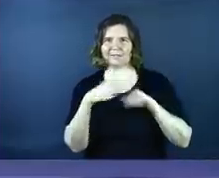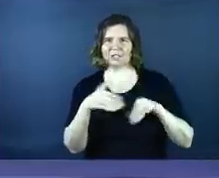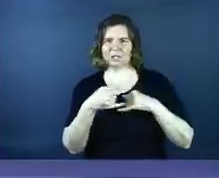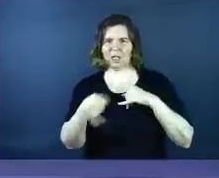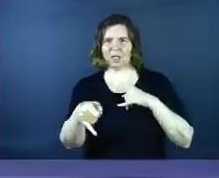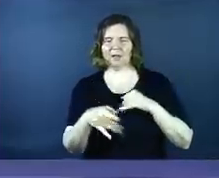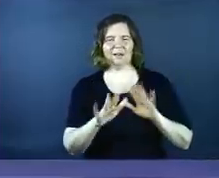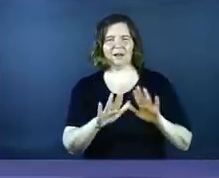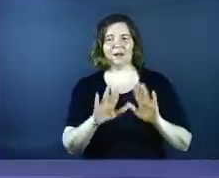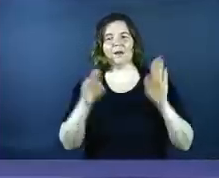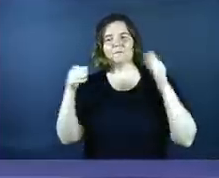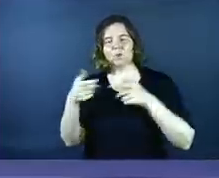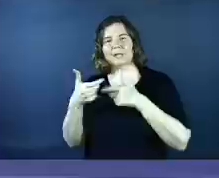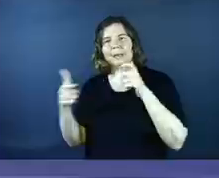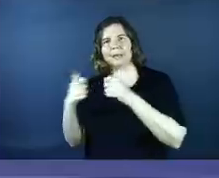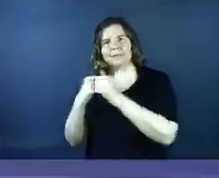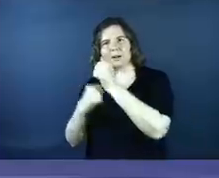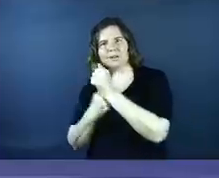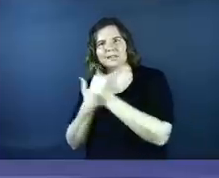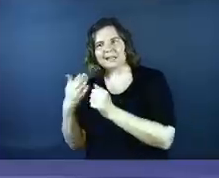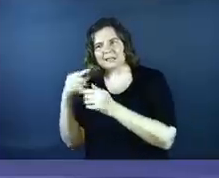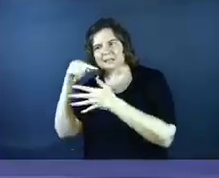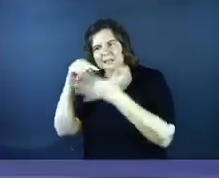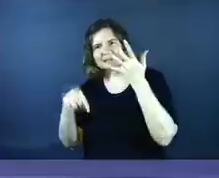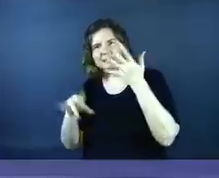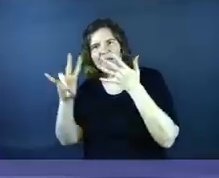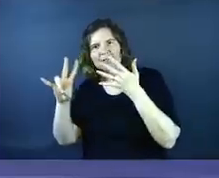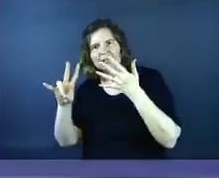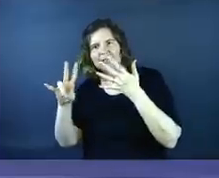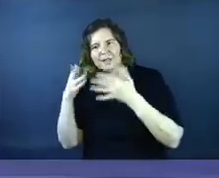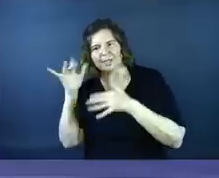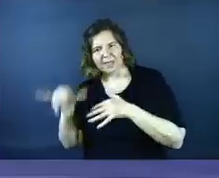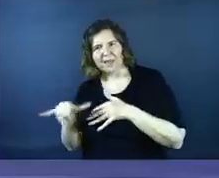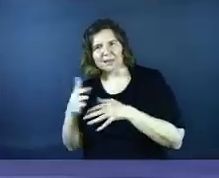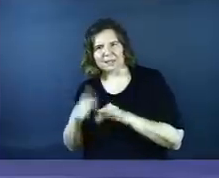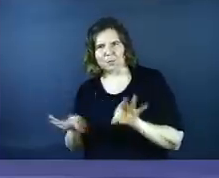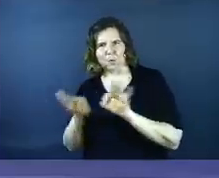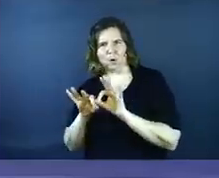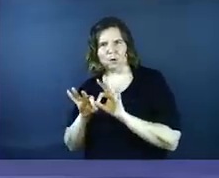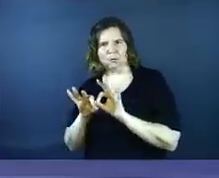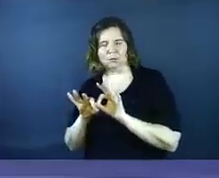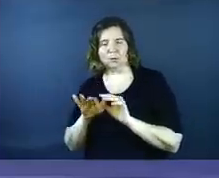Major on the majors, minor on the minors is what he's talking about.